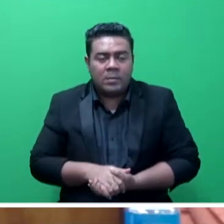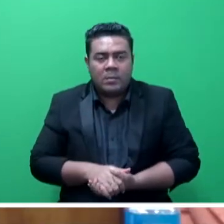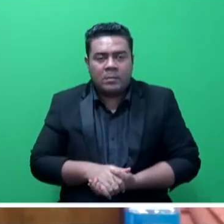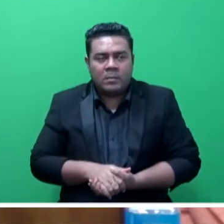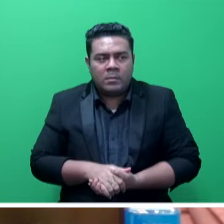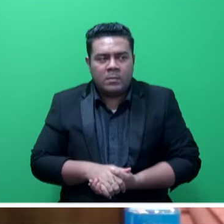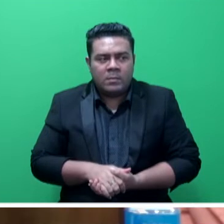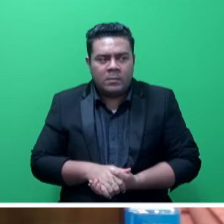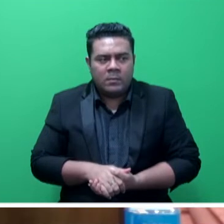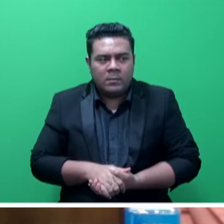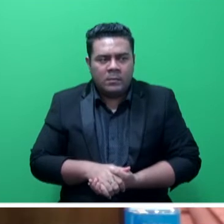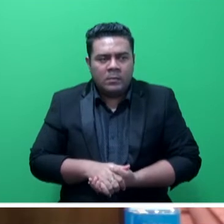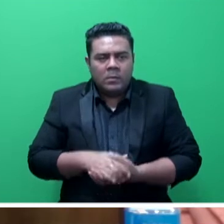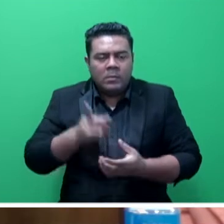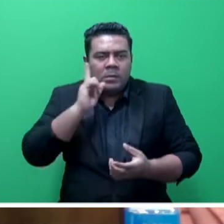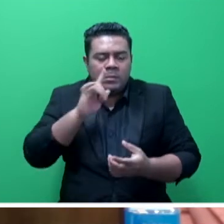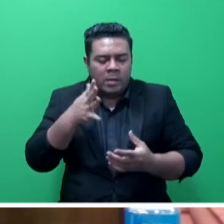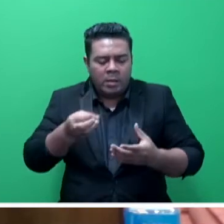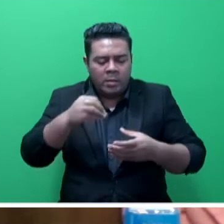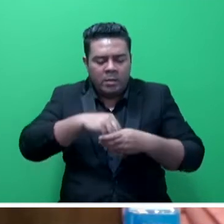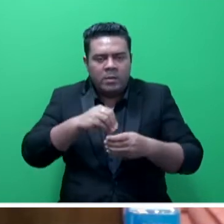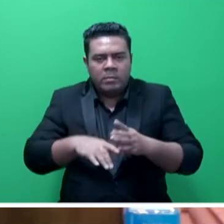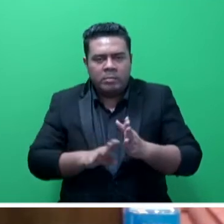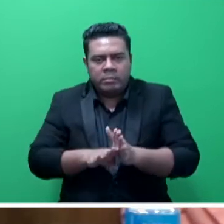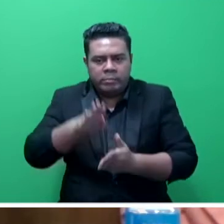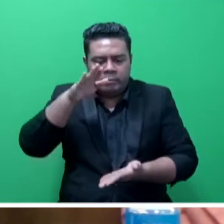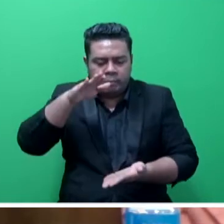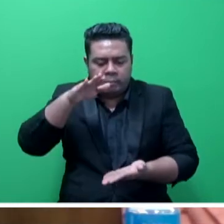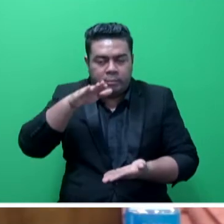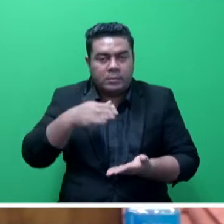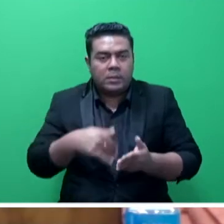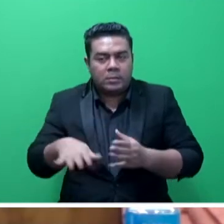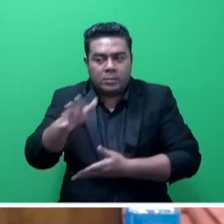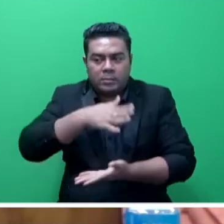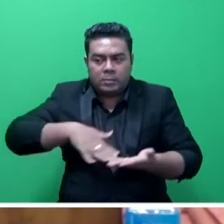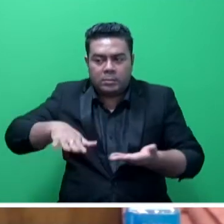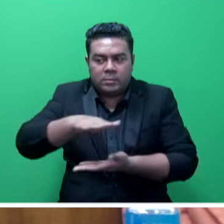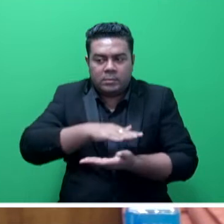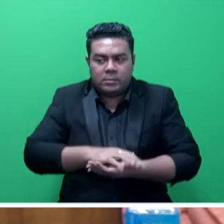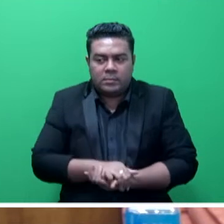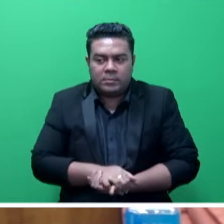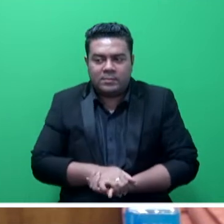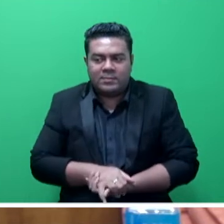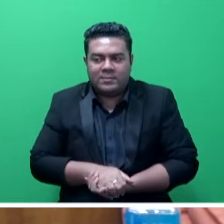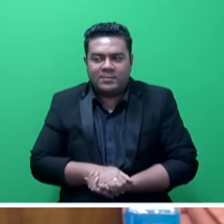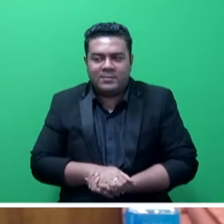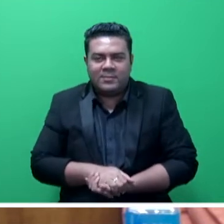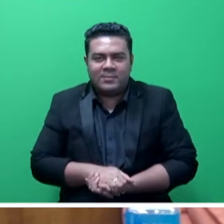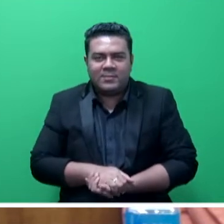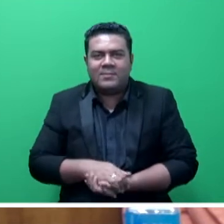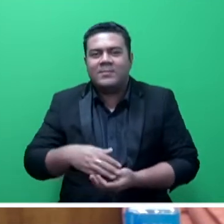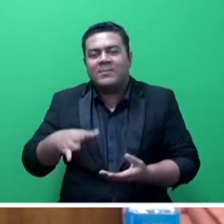of our seas. We've seen, as a result of that, the increase in the intensity of the tropical cyclones, the intense rainfall, the